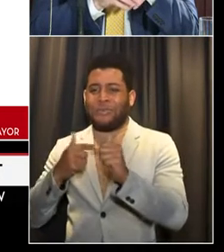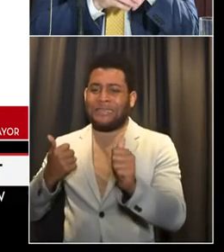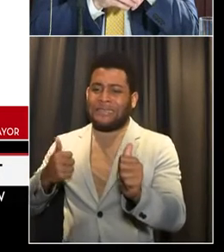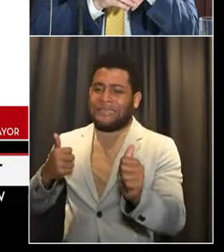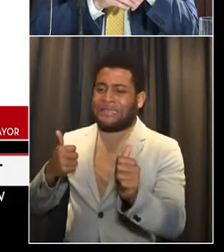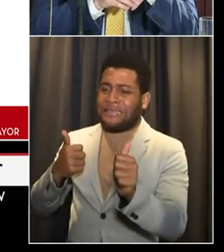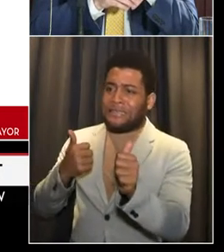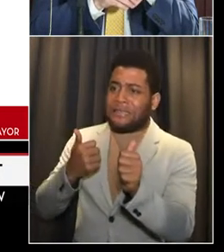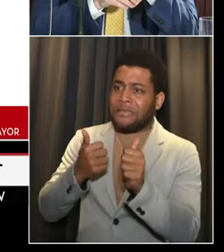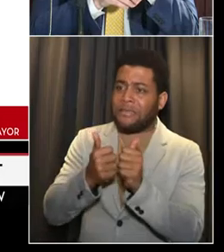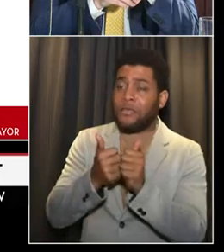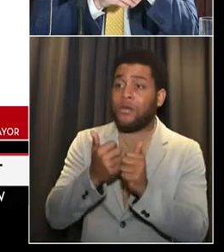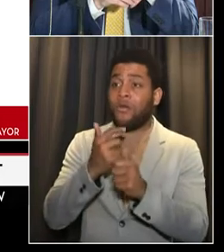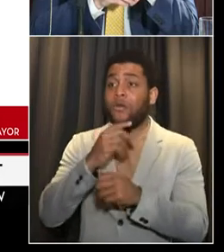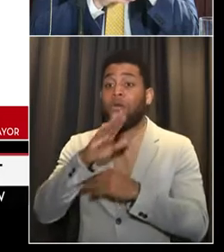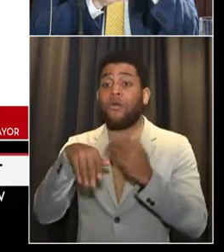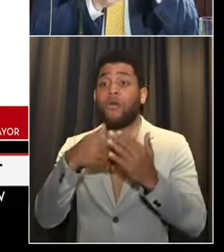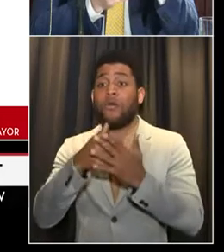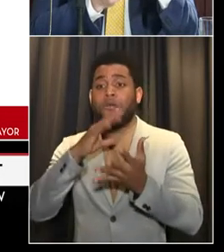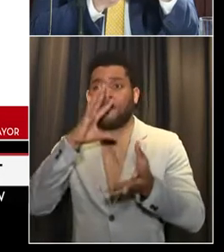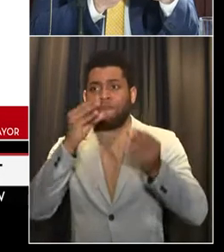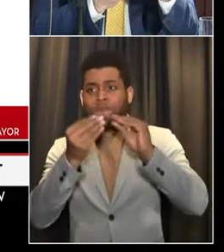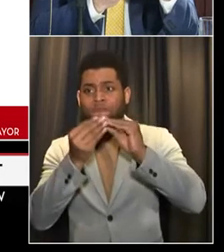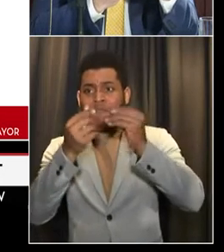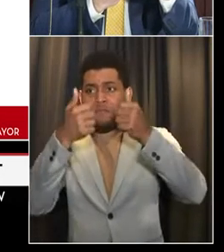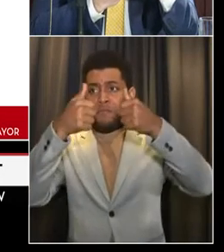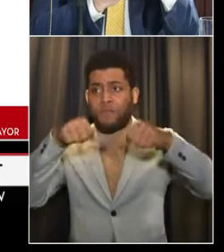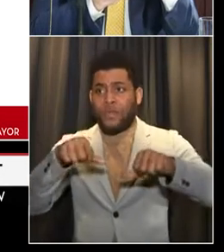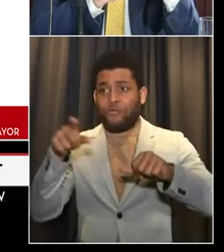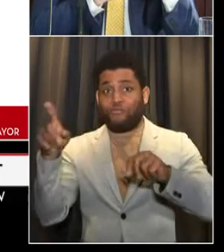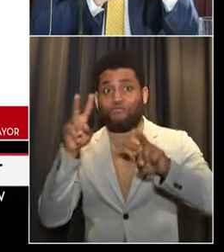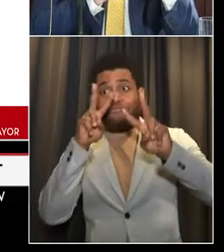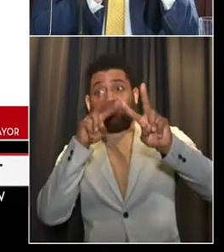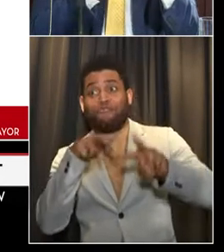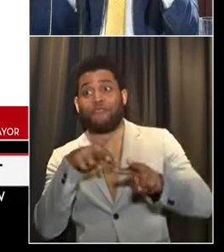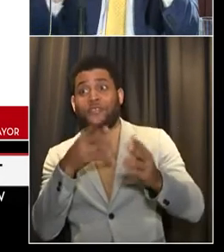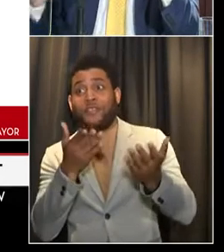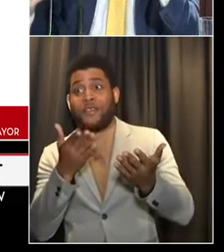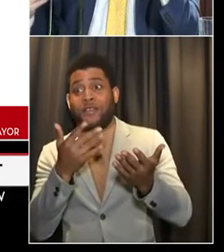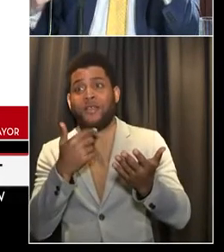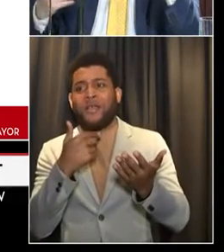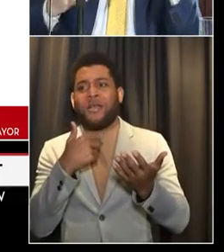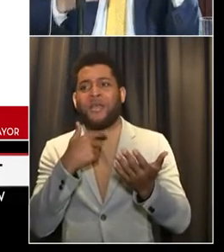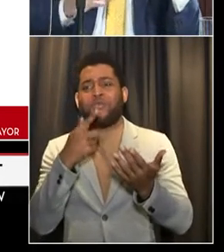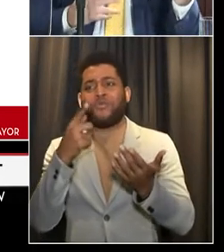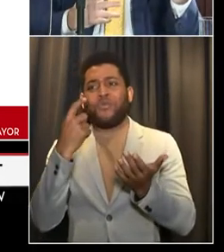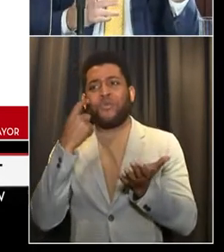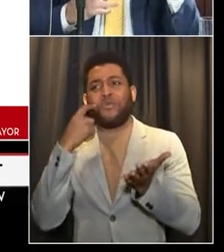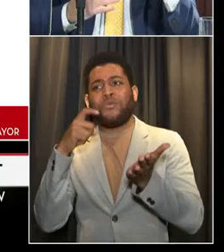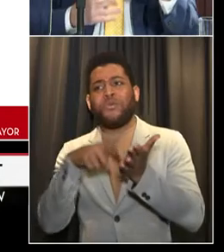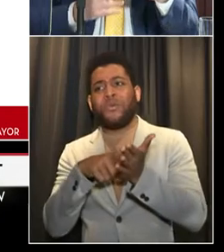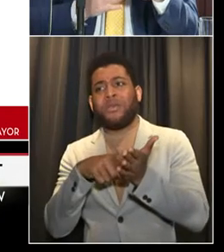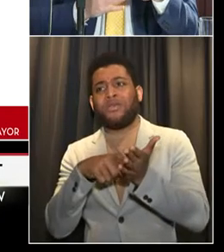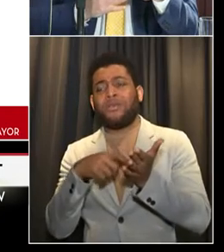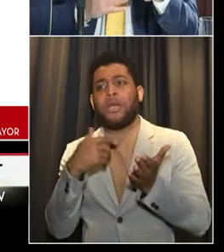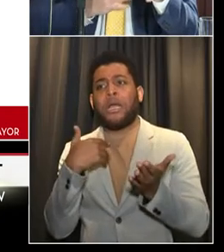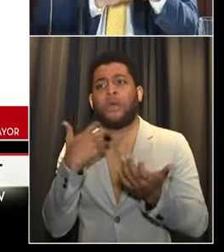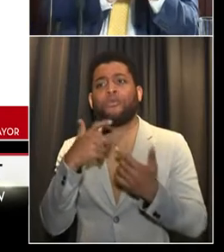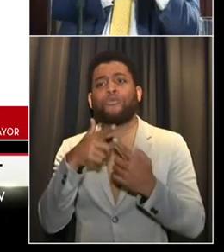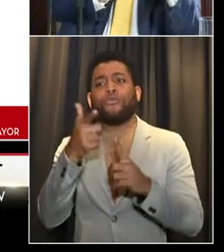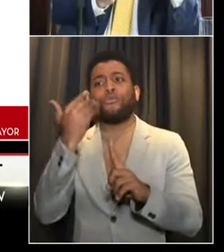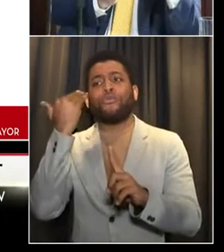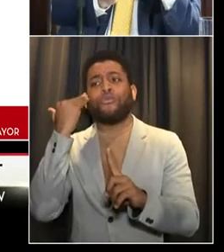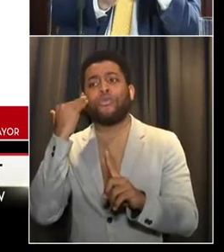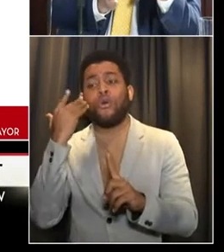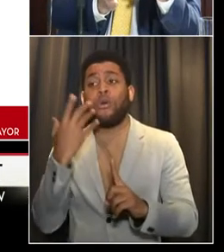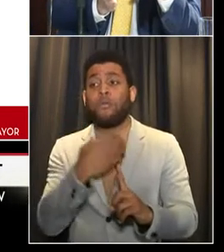to judge any single action, but to kind of recognize, because I knew the mayor, the chief, and the deputy mayor do, and some